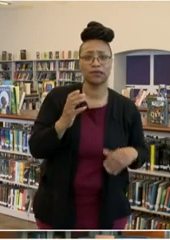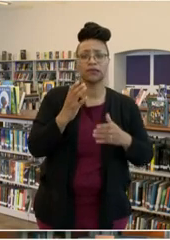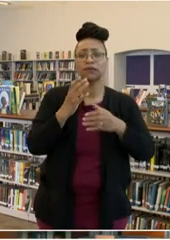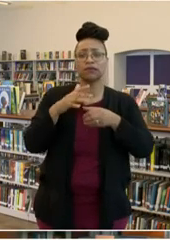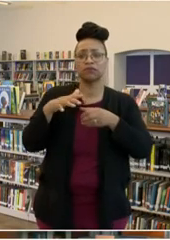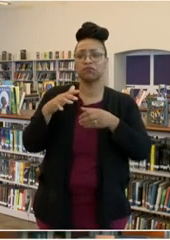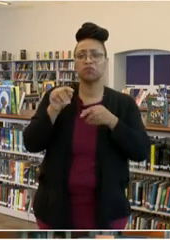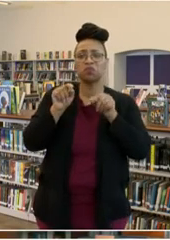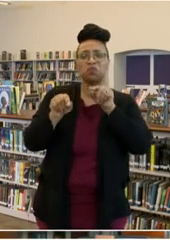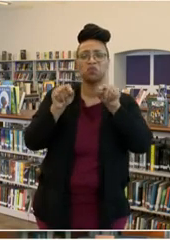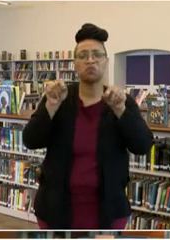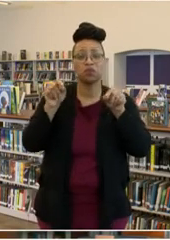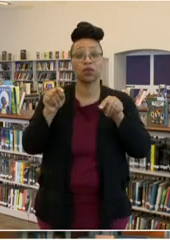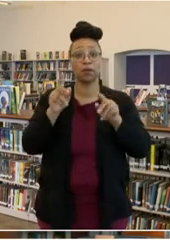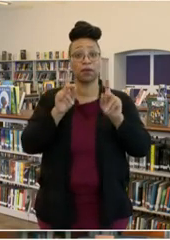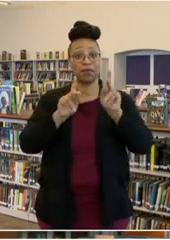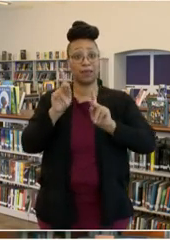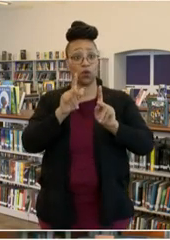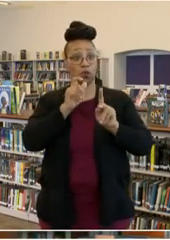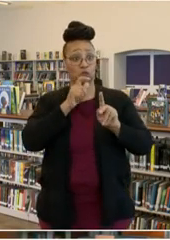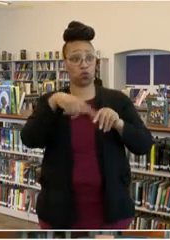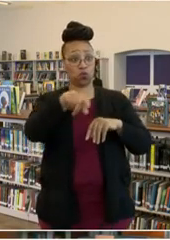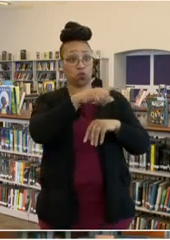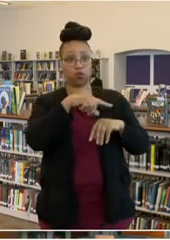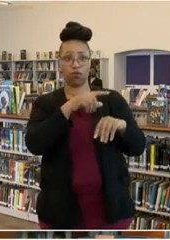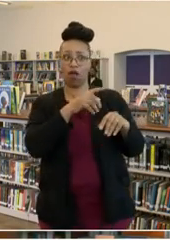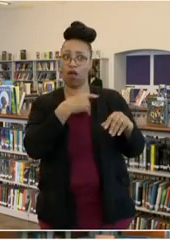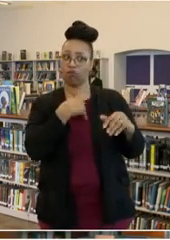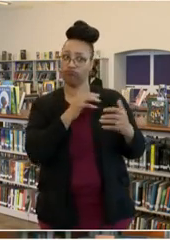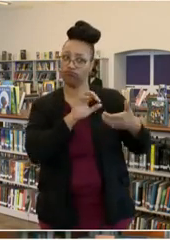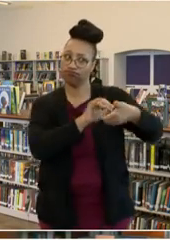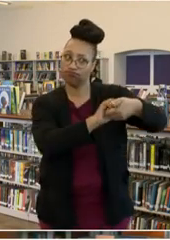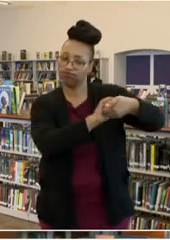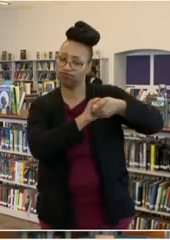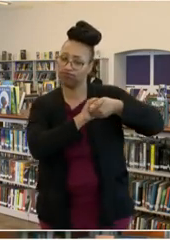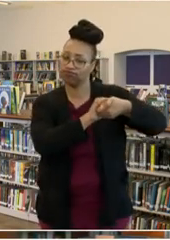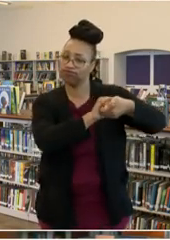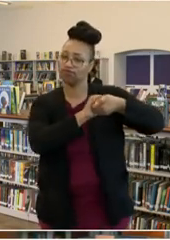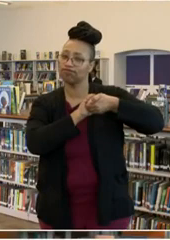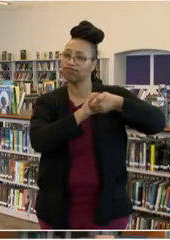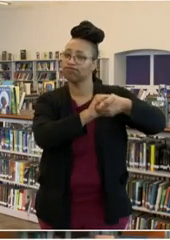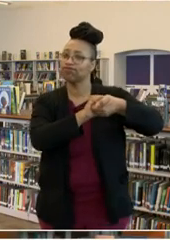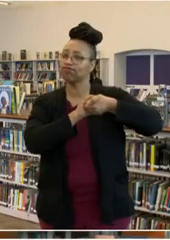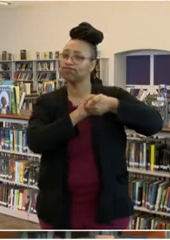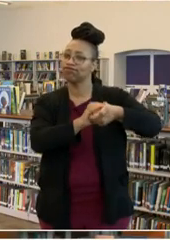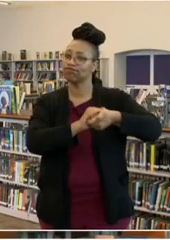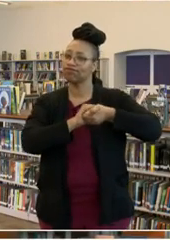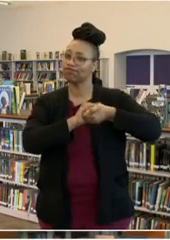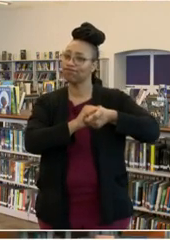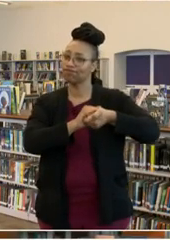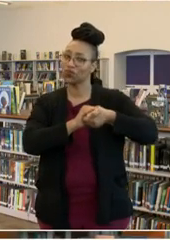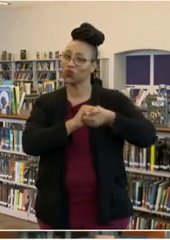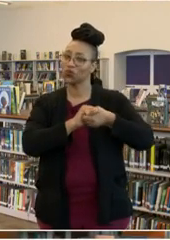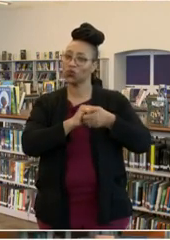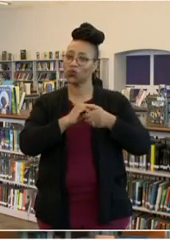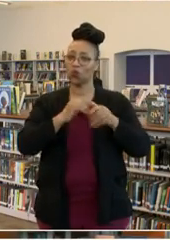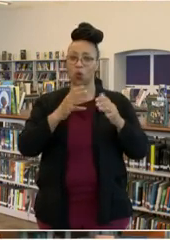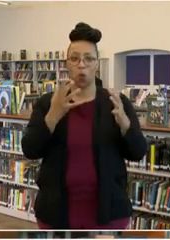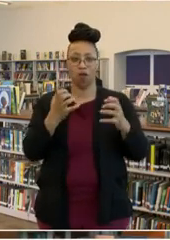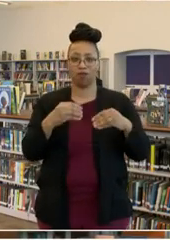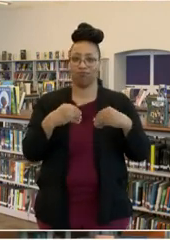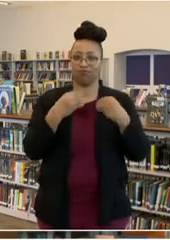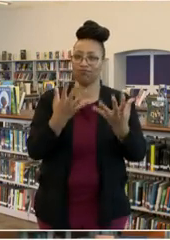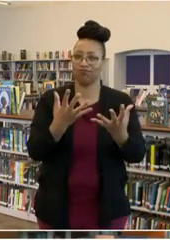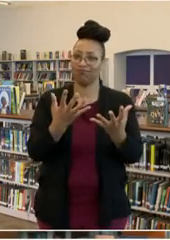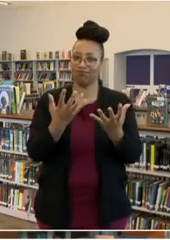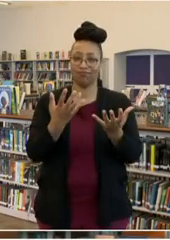And we are very excited to know that we are on track to exceed our target of serving 10,000 students by September